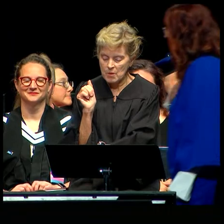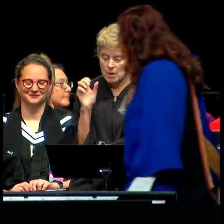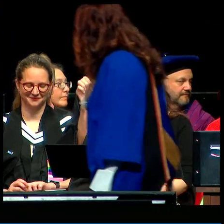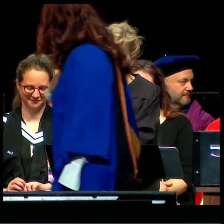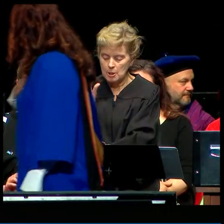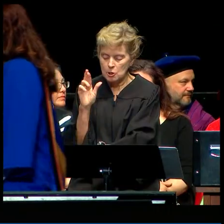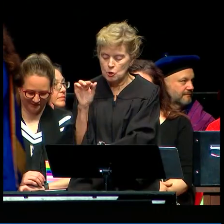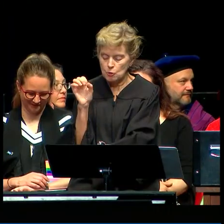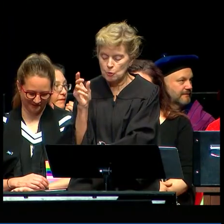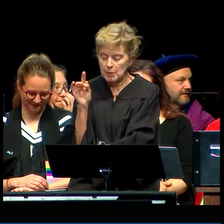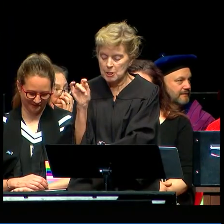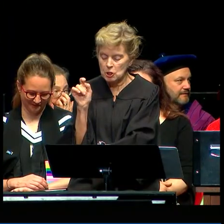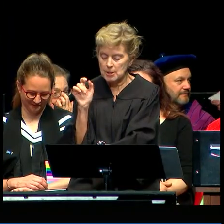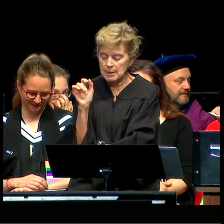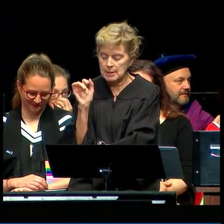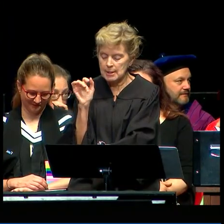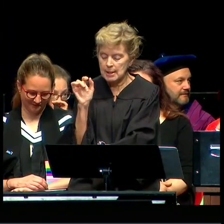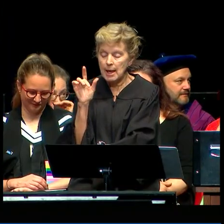Srishti Lamba.